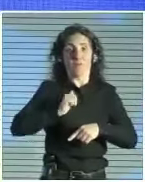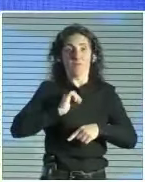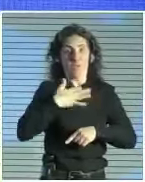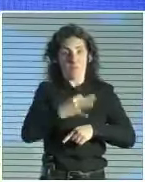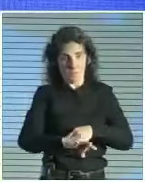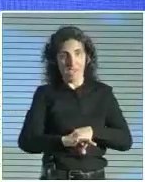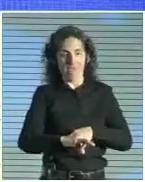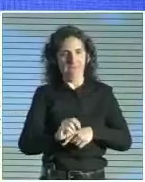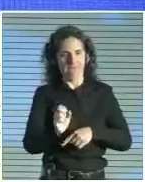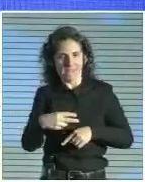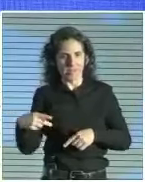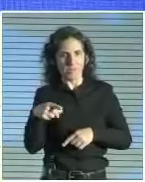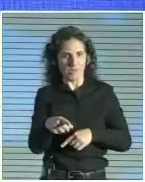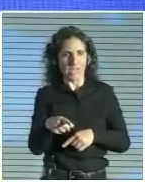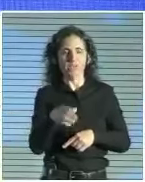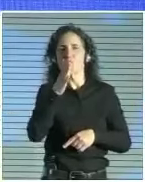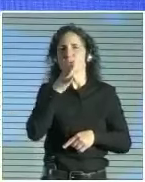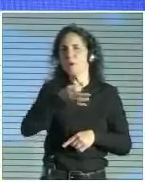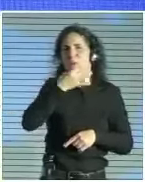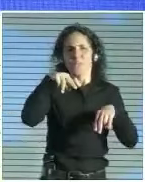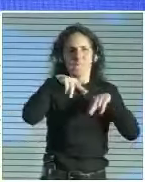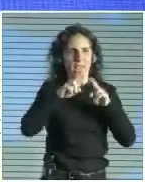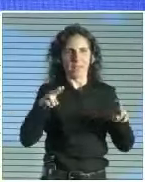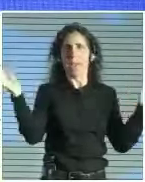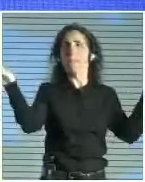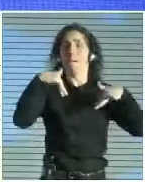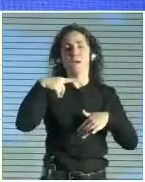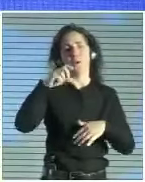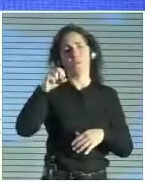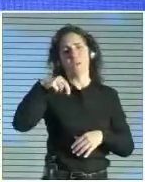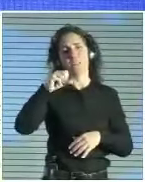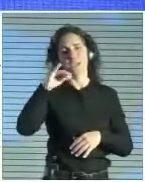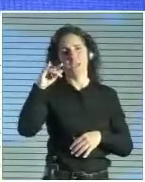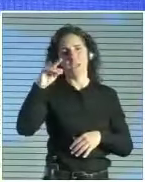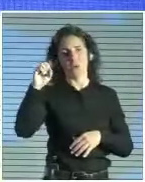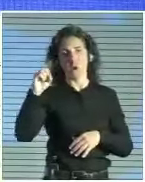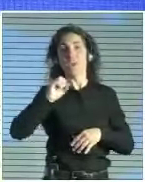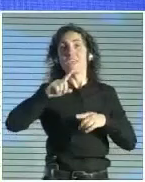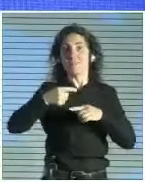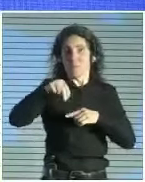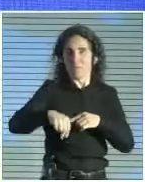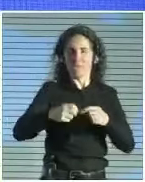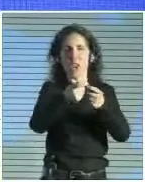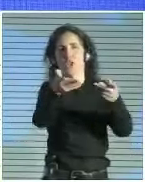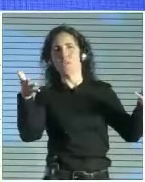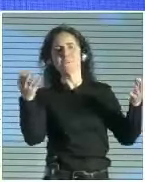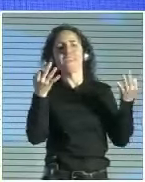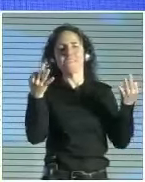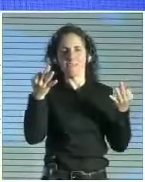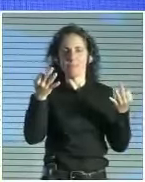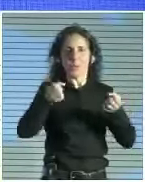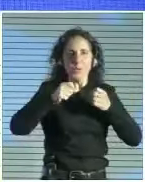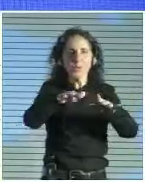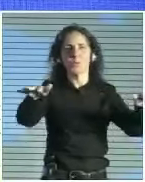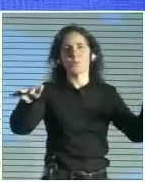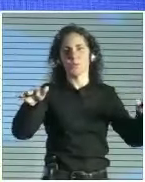there. We hope that by then we'll just wake up their senses, and they